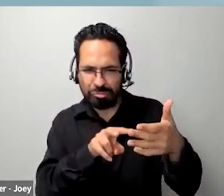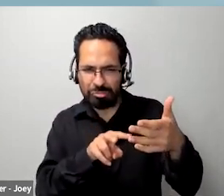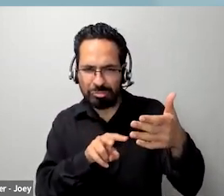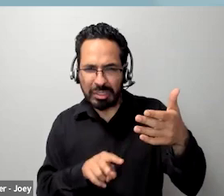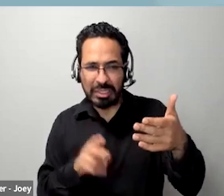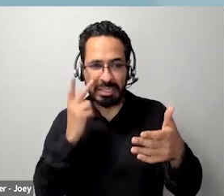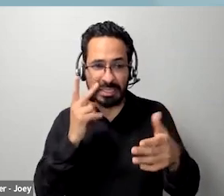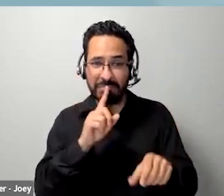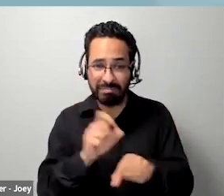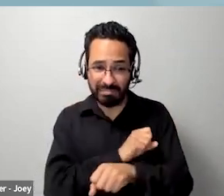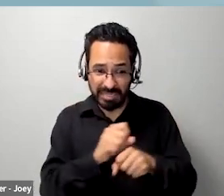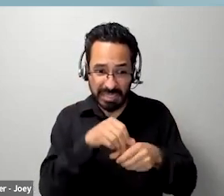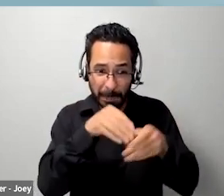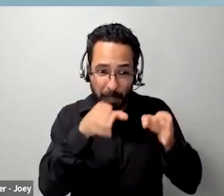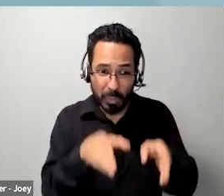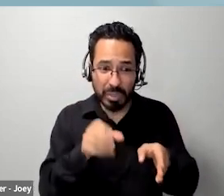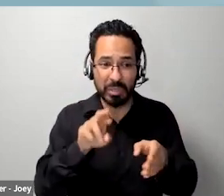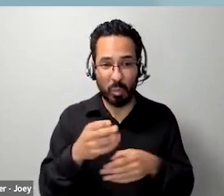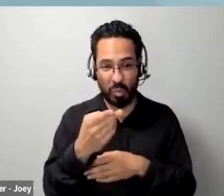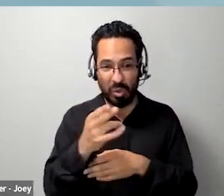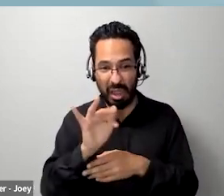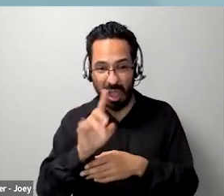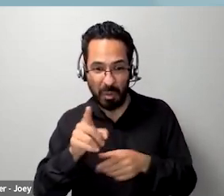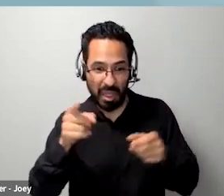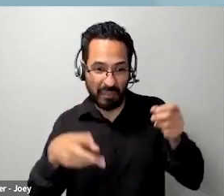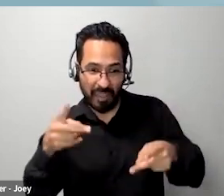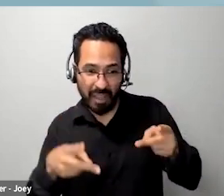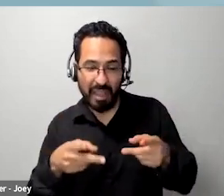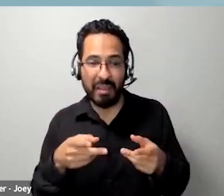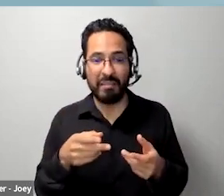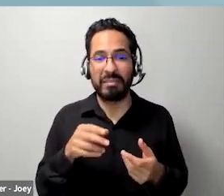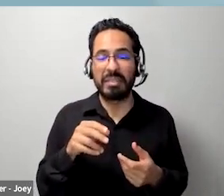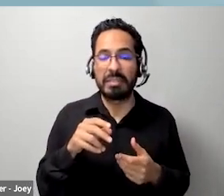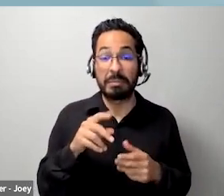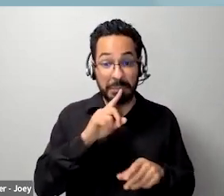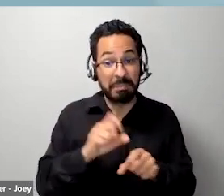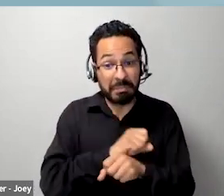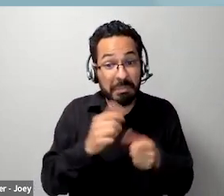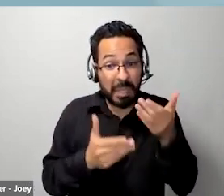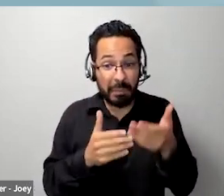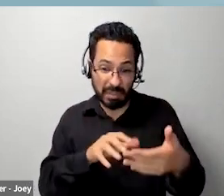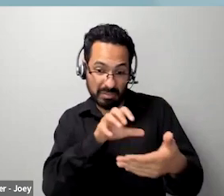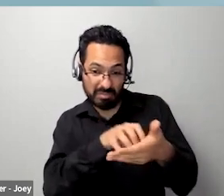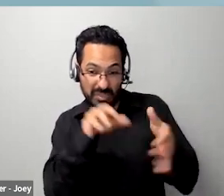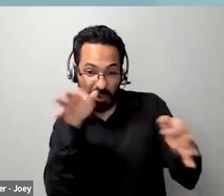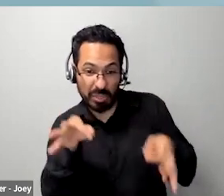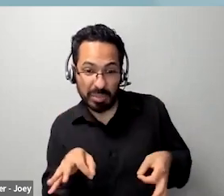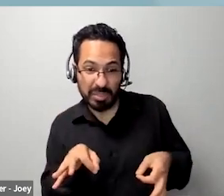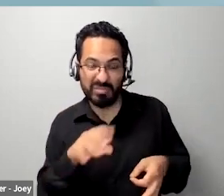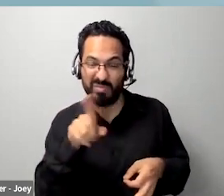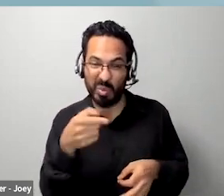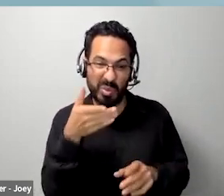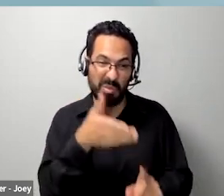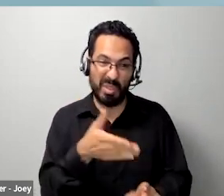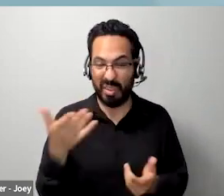it truly is on site, if it's hybrid on site. Maybe it says it's hybrid on site, but really in the body of the text, you really only need to be